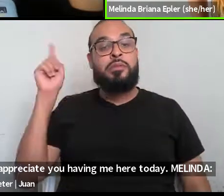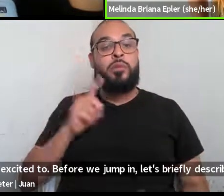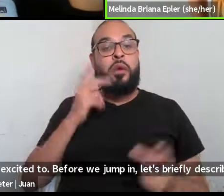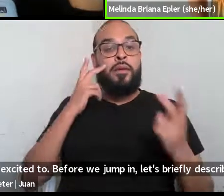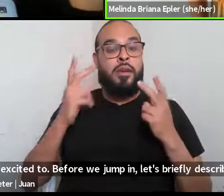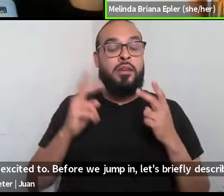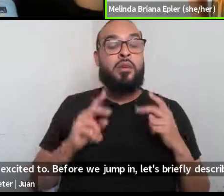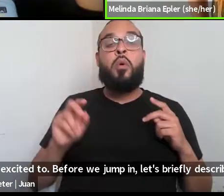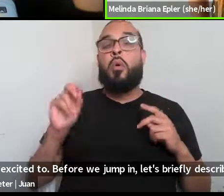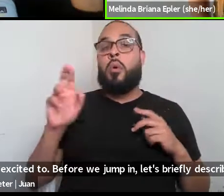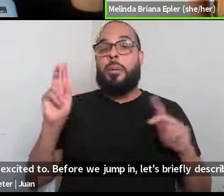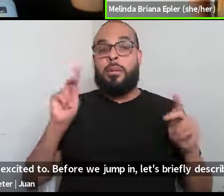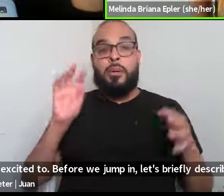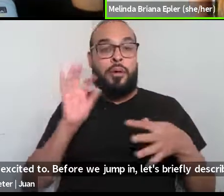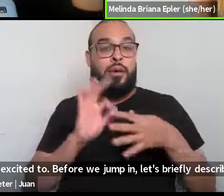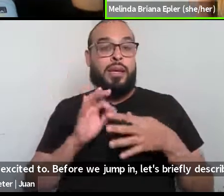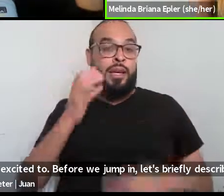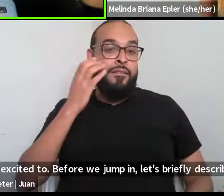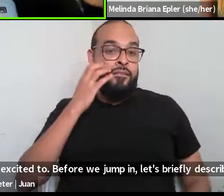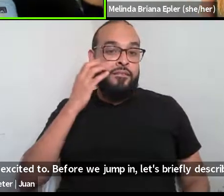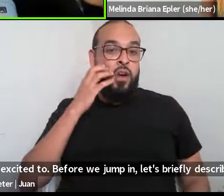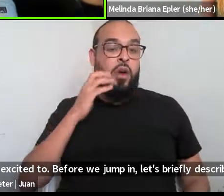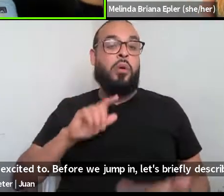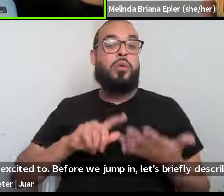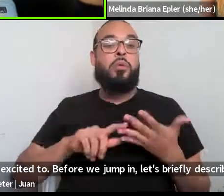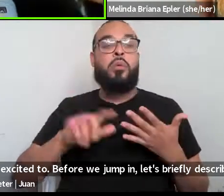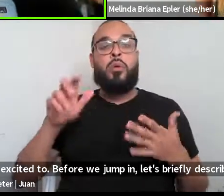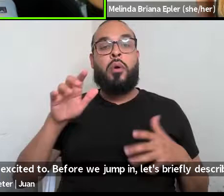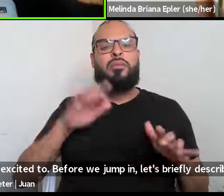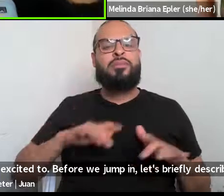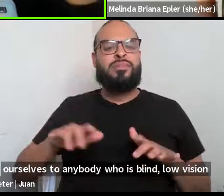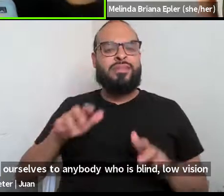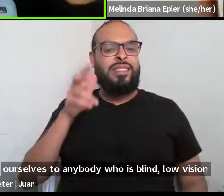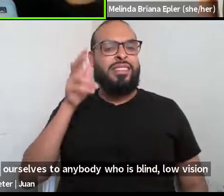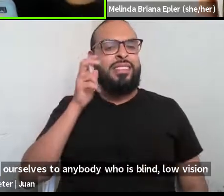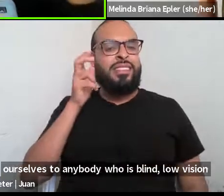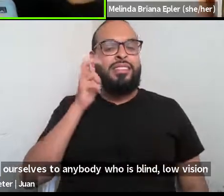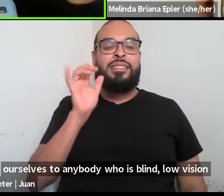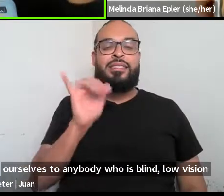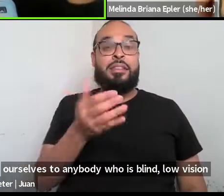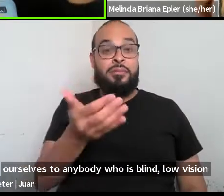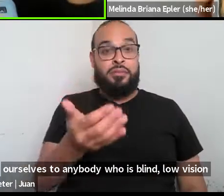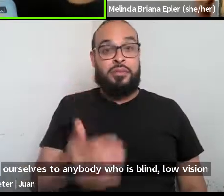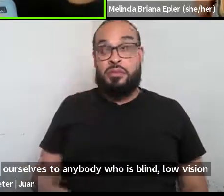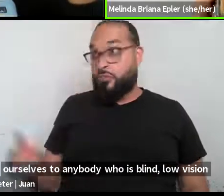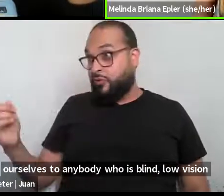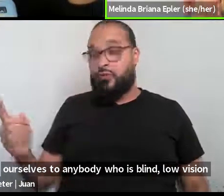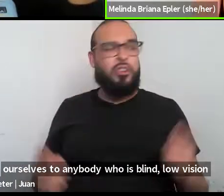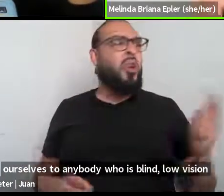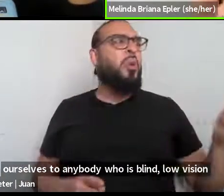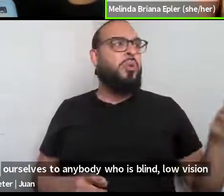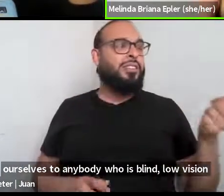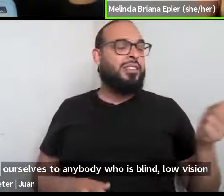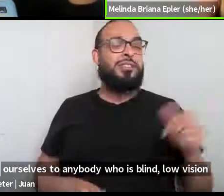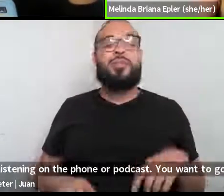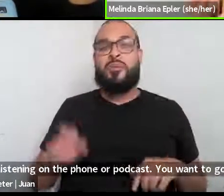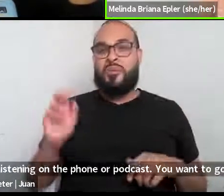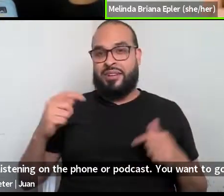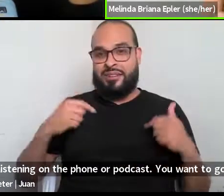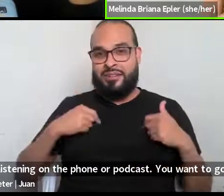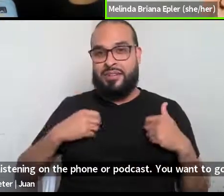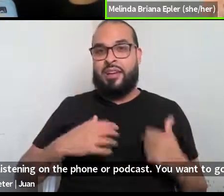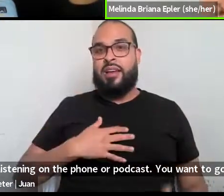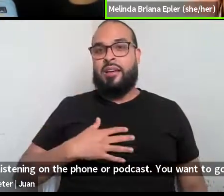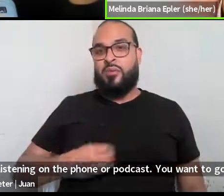listening on the phone or listening to the podcast. Go ahead. You want to go first? No, you go first. Okay, so I'm a